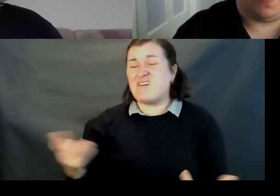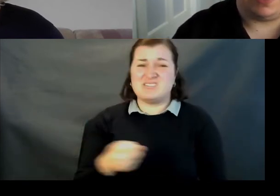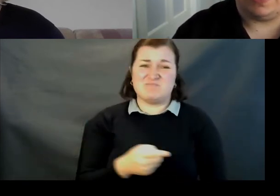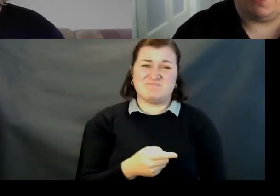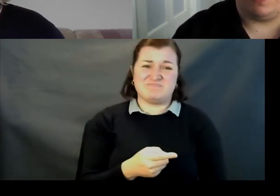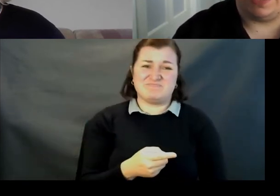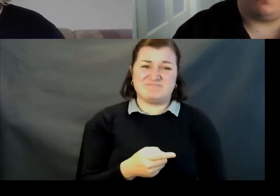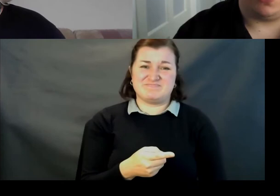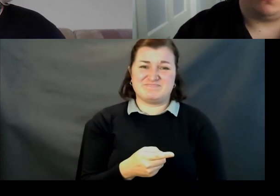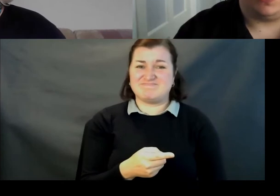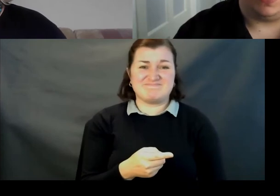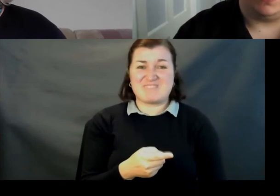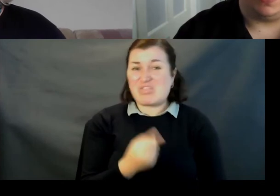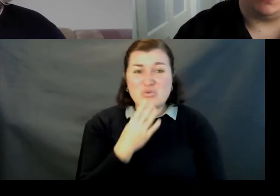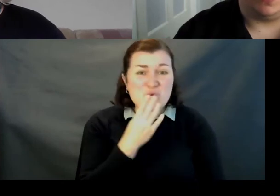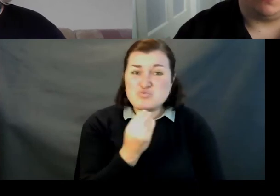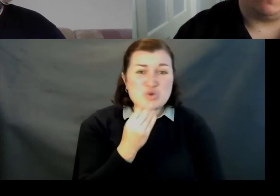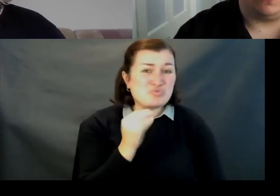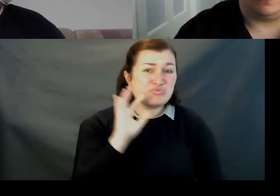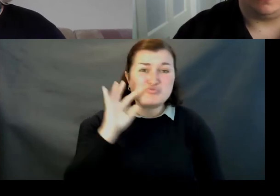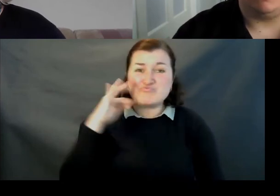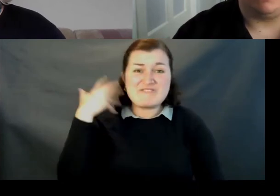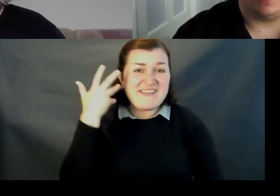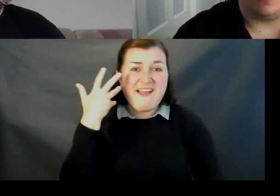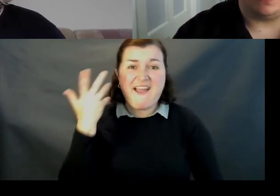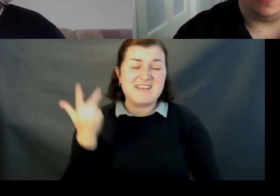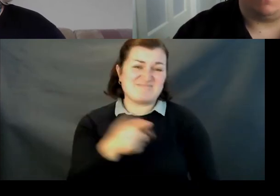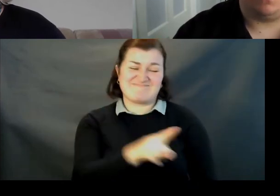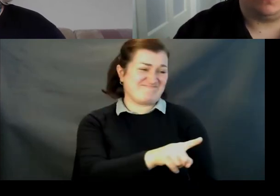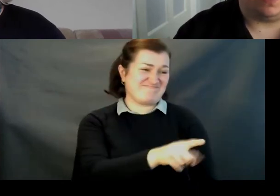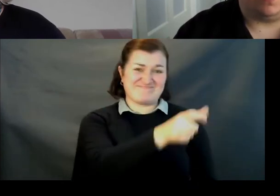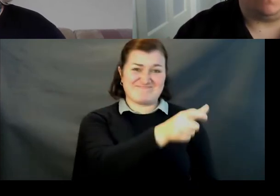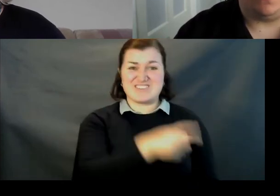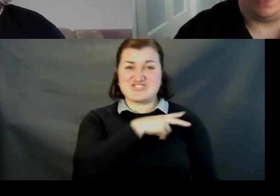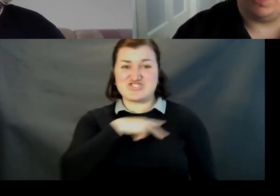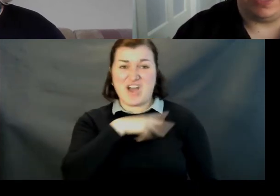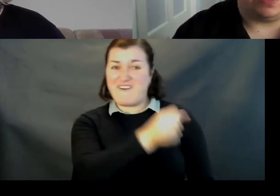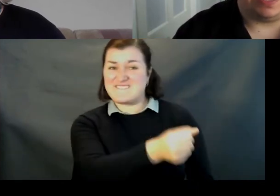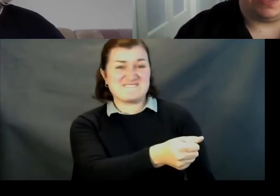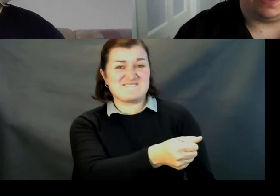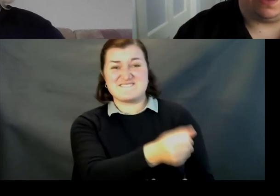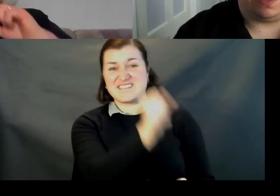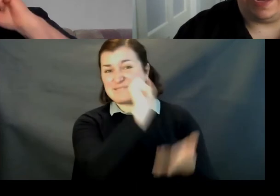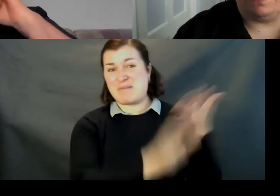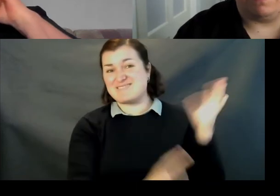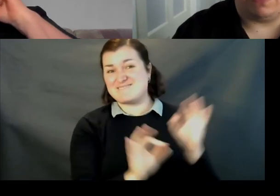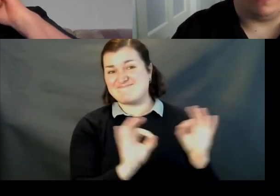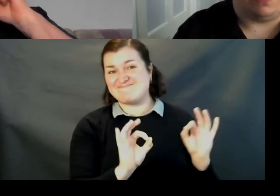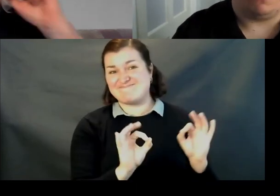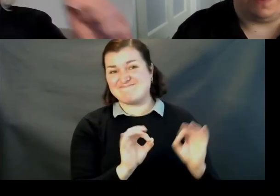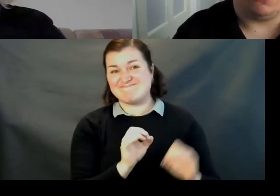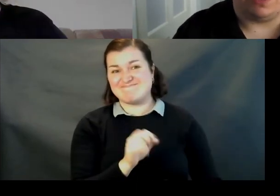They're devices that obviously aren't used day to day. So they're not that experienced in that, and that's one of these things that, again, at